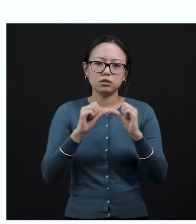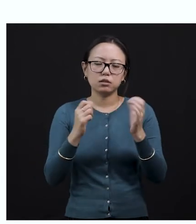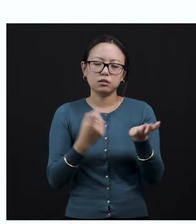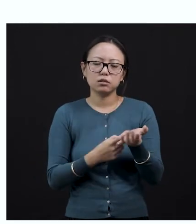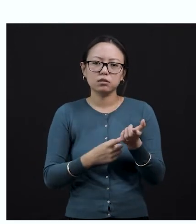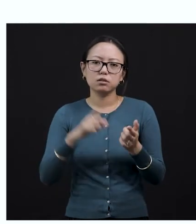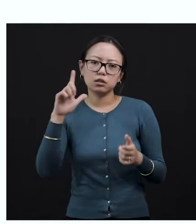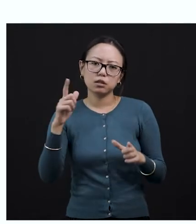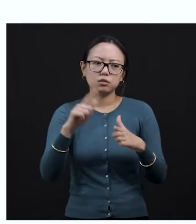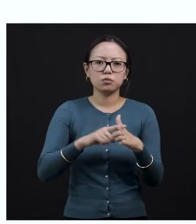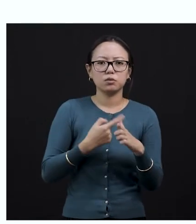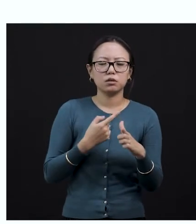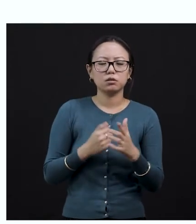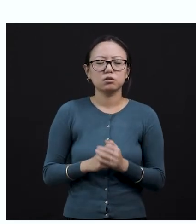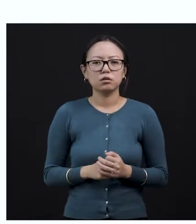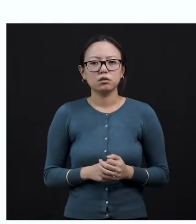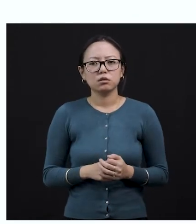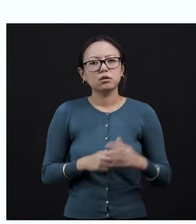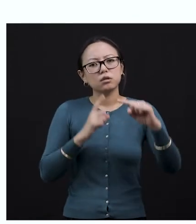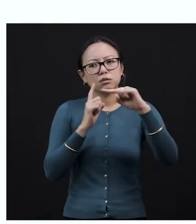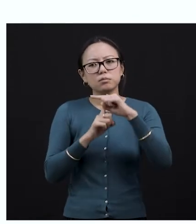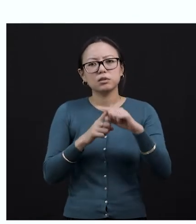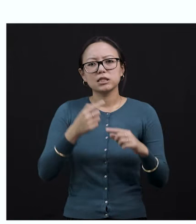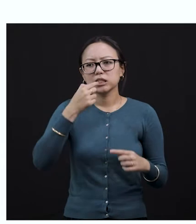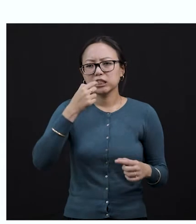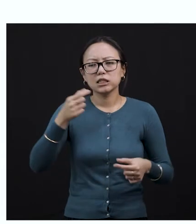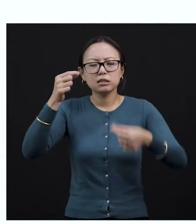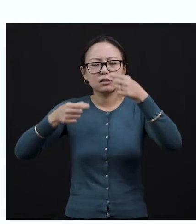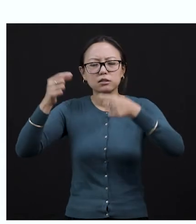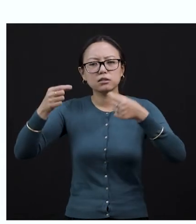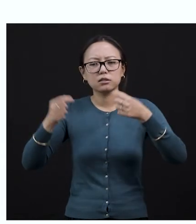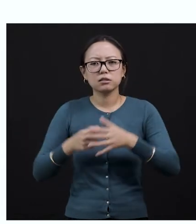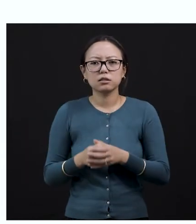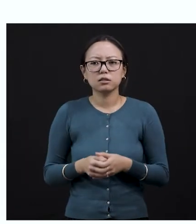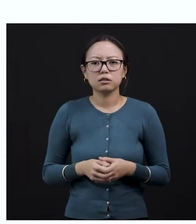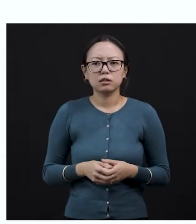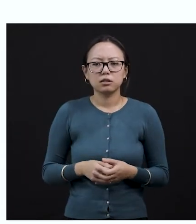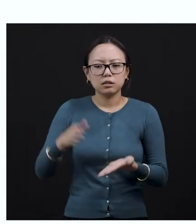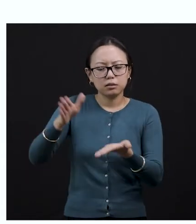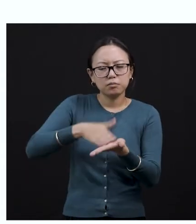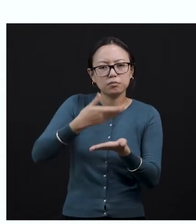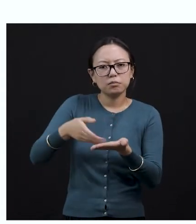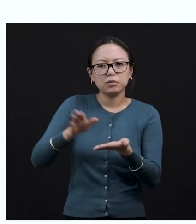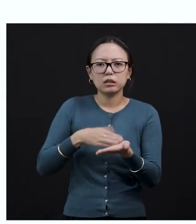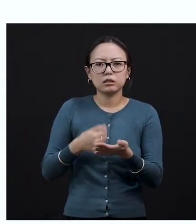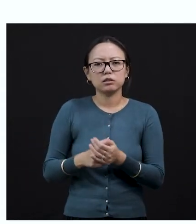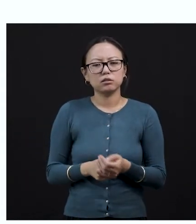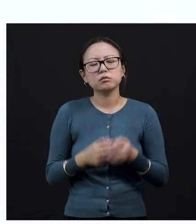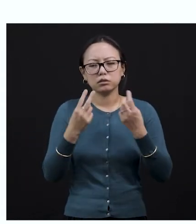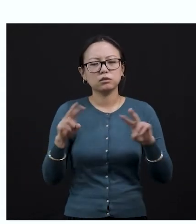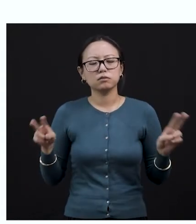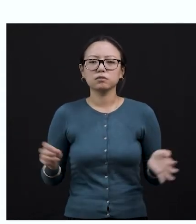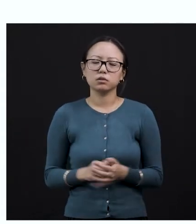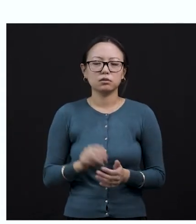animals, so they had a lot of milk products and they depend on butter, ghee, and so on.